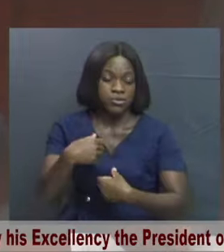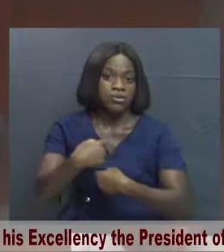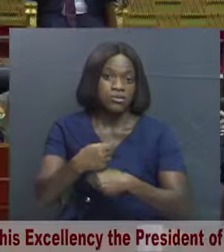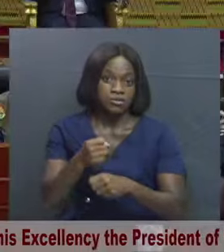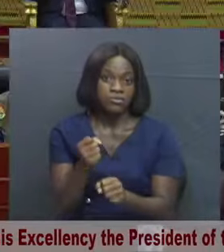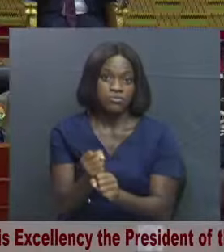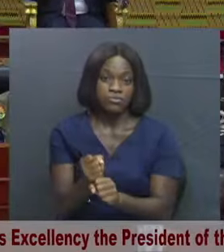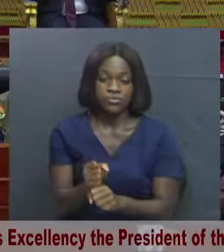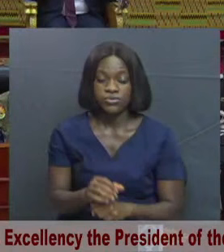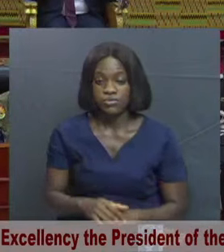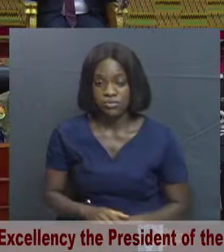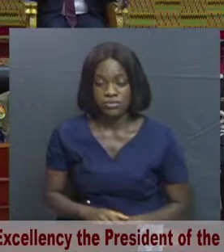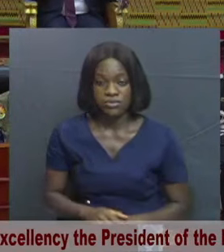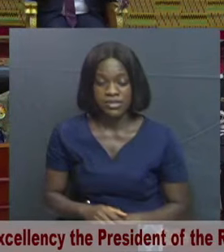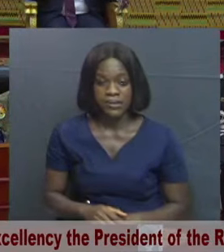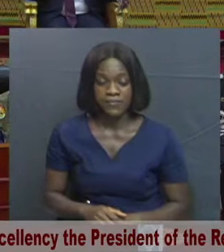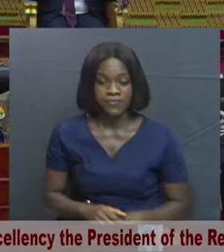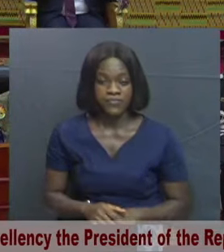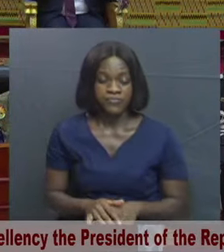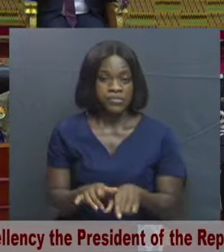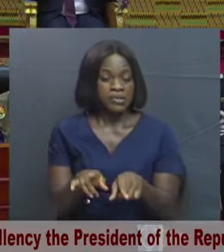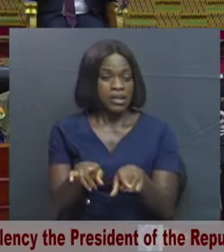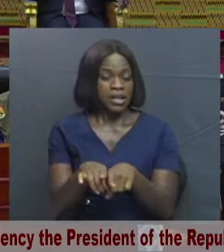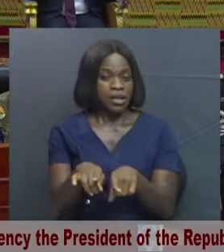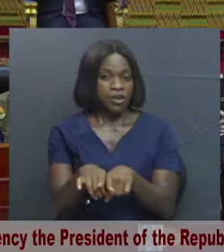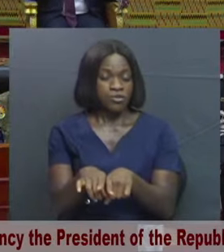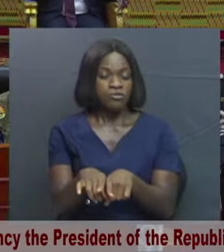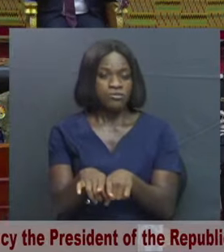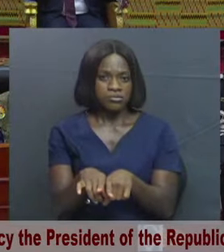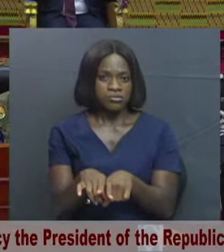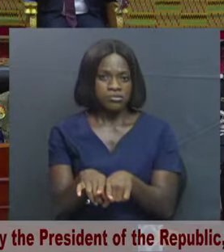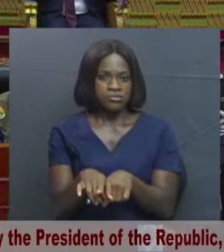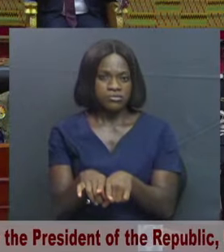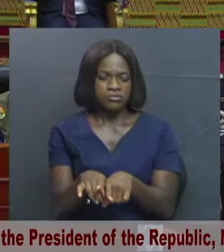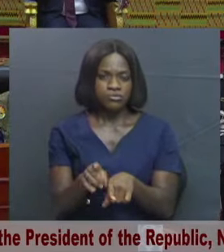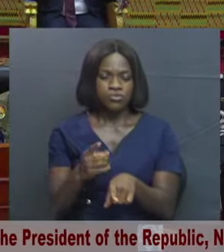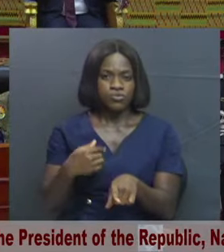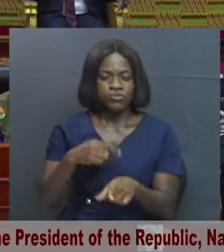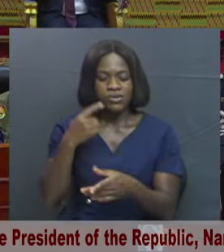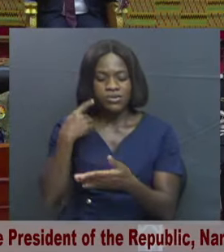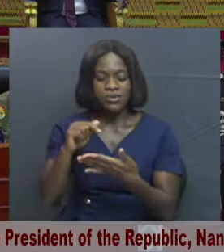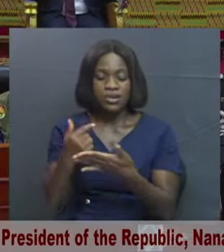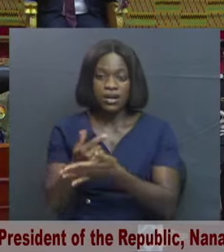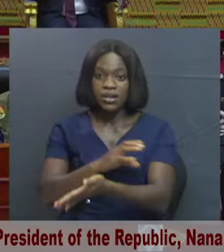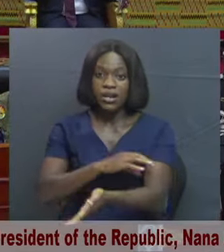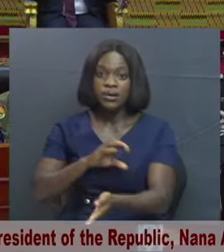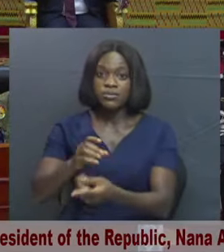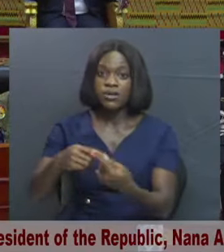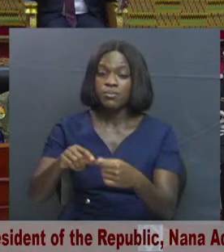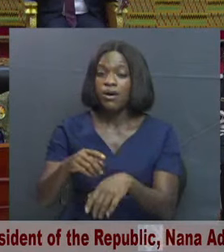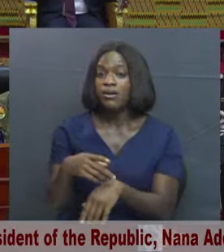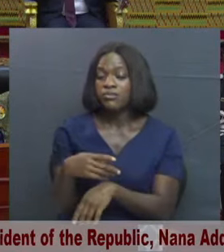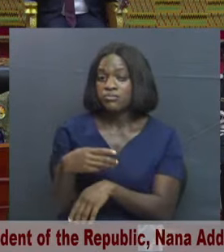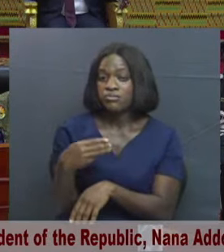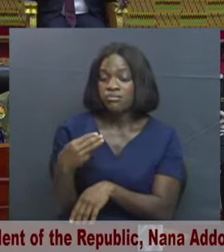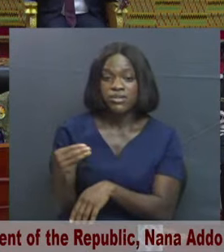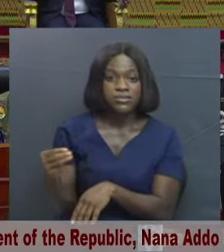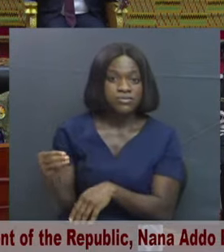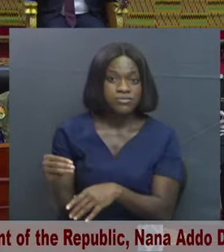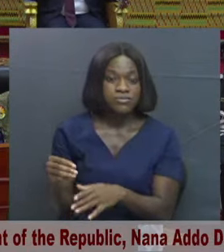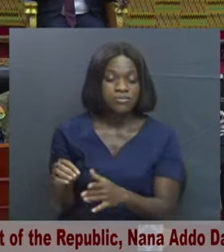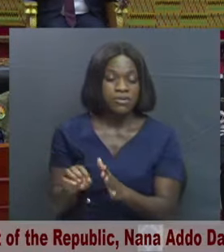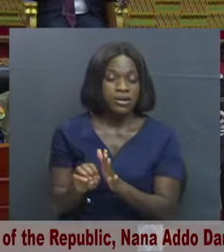agriculture this will significantly expand Ghana's productive capacity in products such as rice